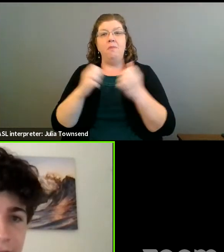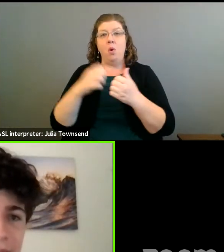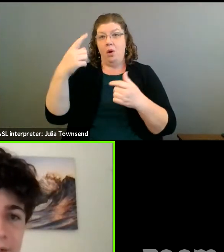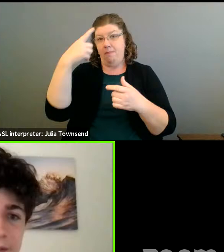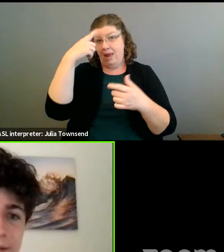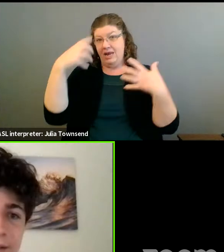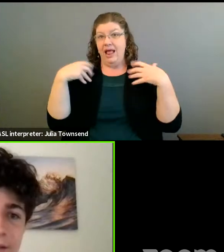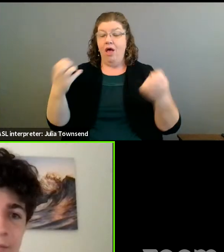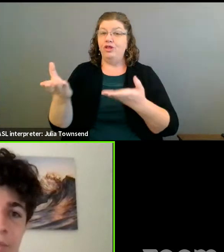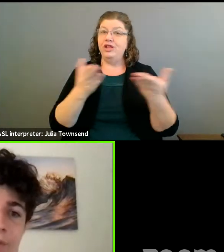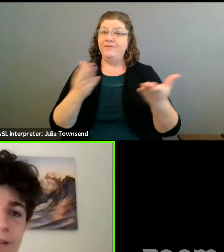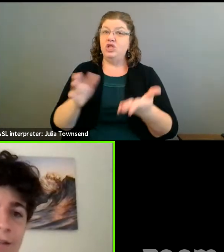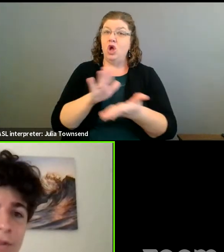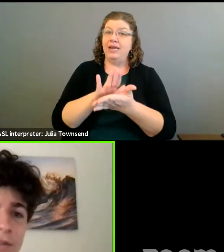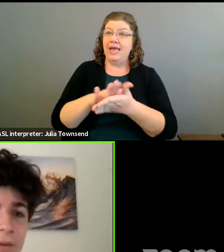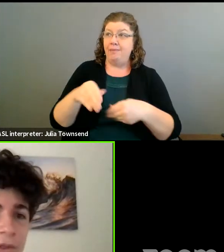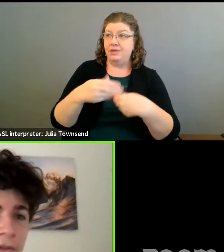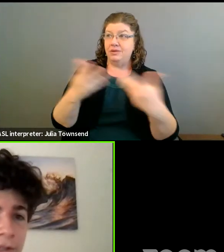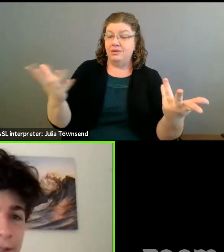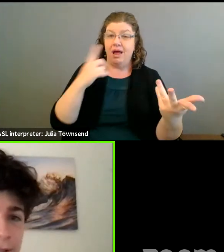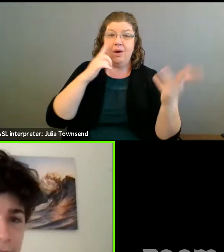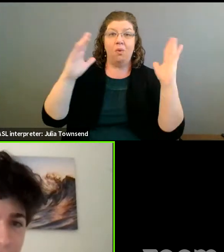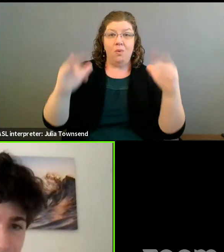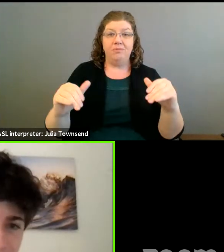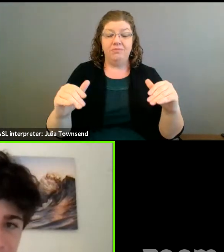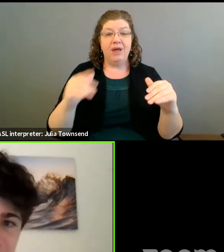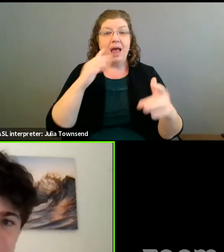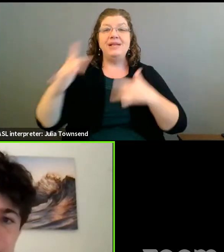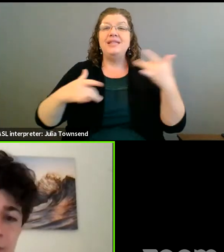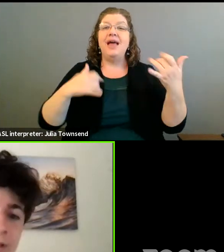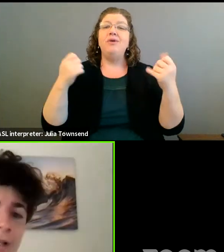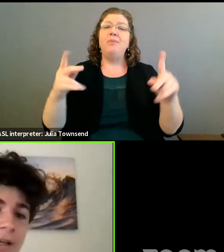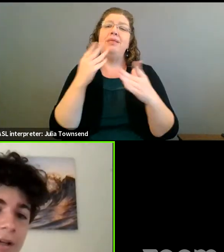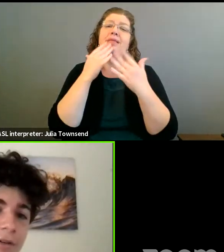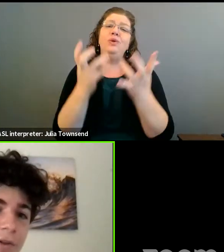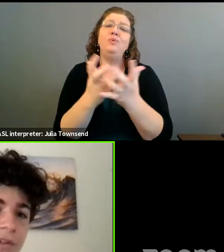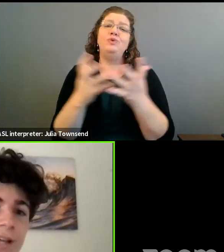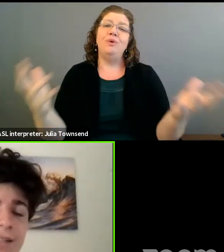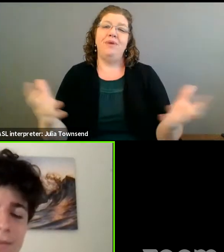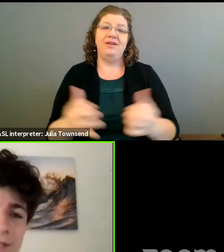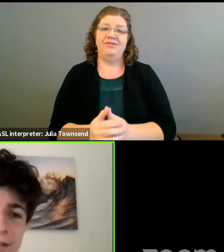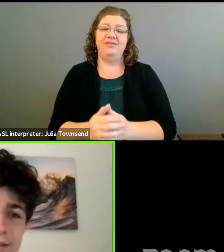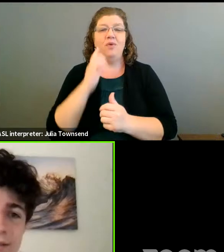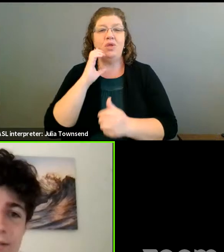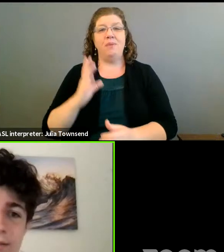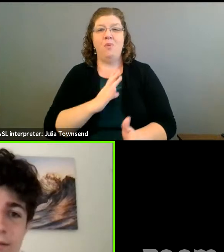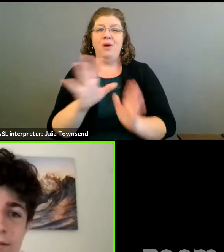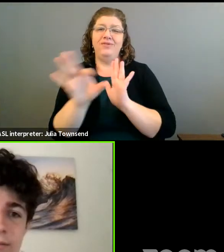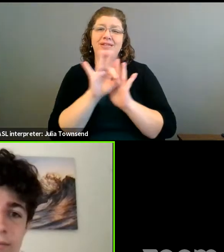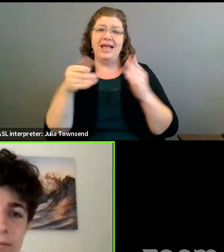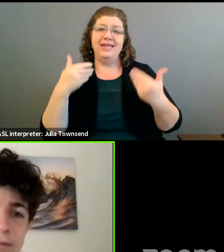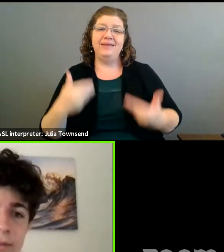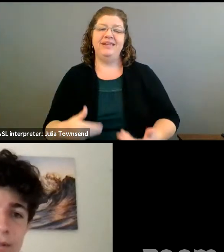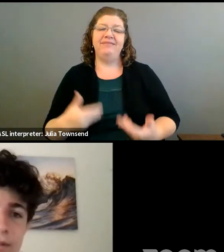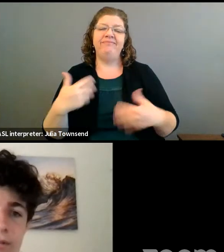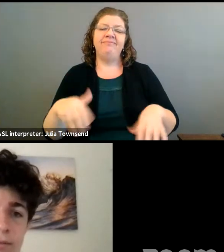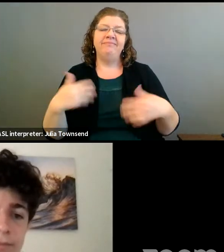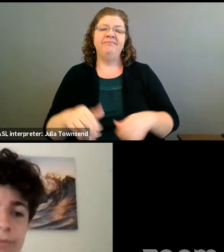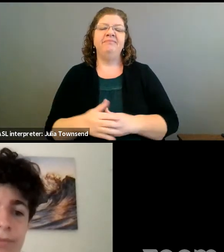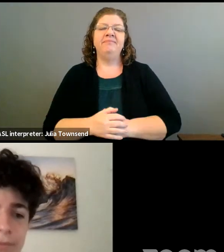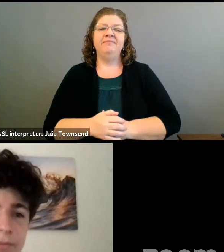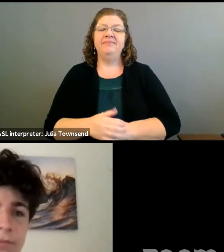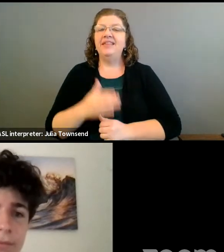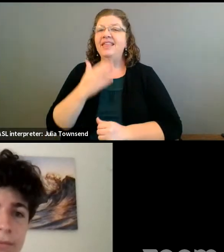services on campus. I'm really excited for this opportunity, and thank you so much for the board for selecting me. Thank